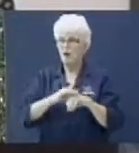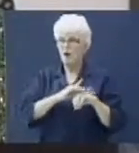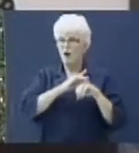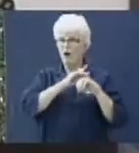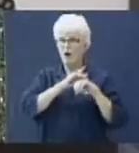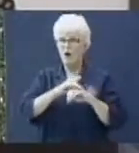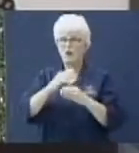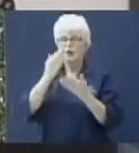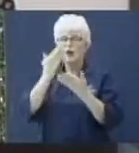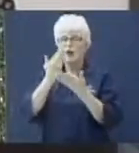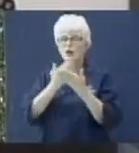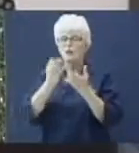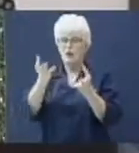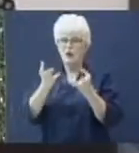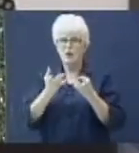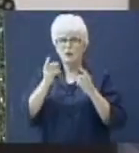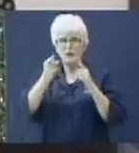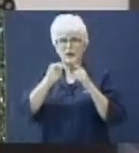goodwill to